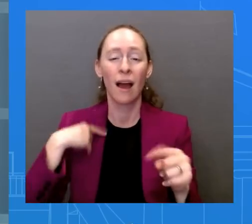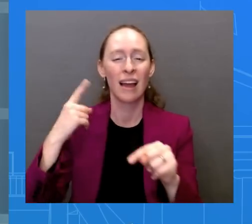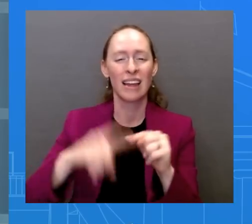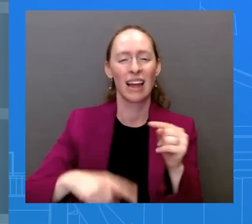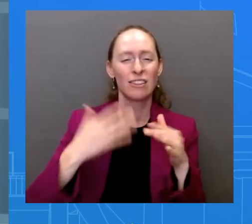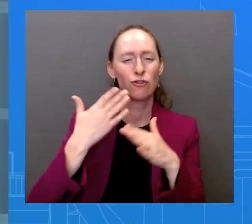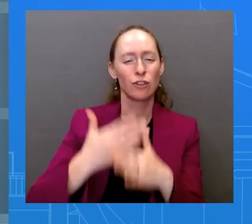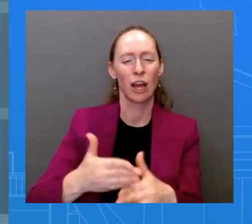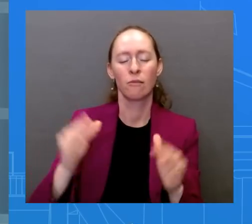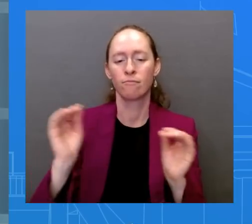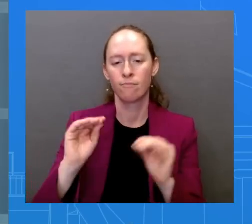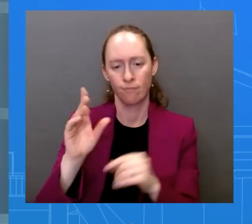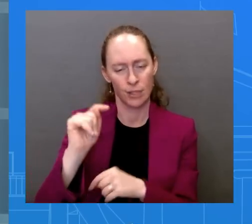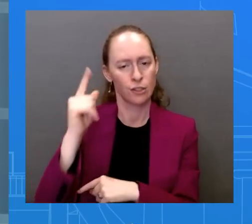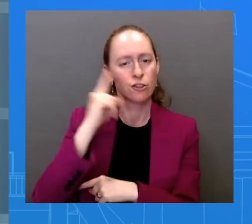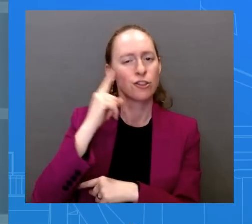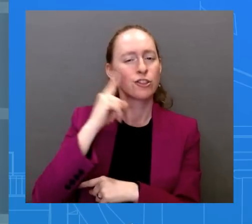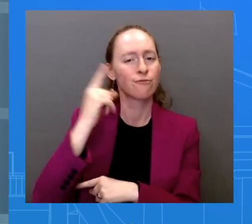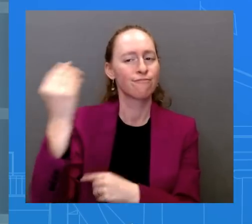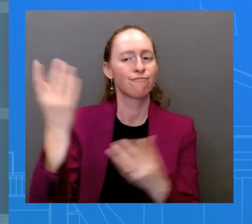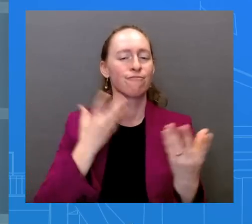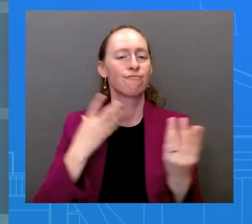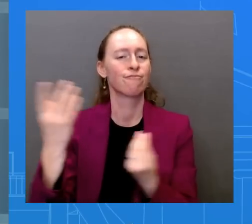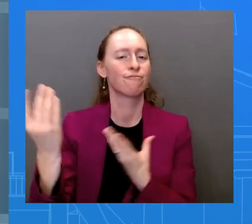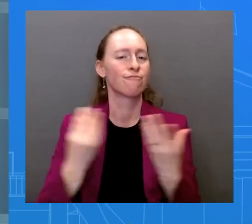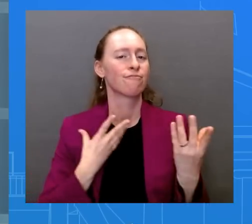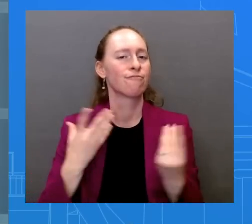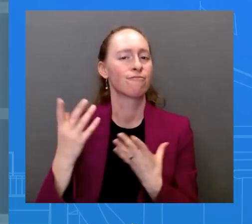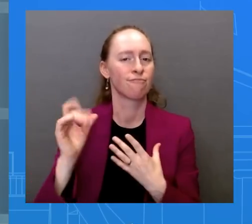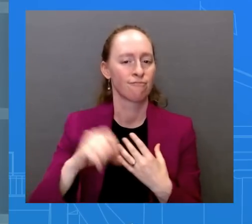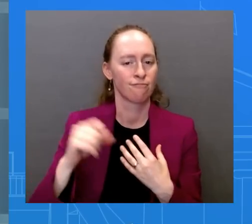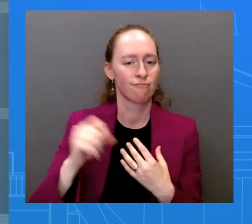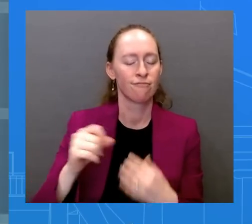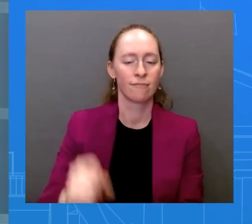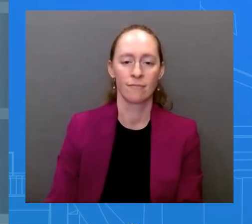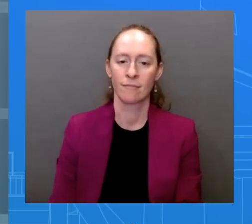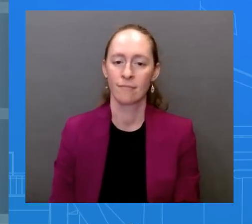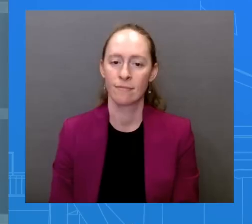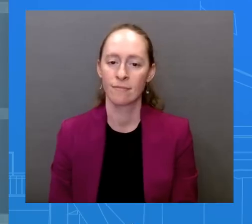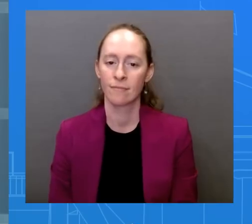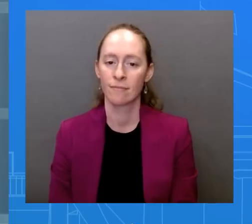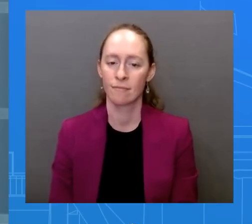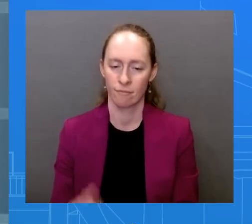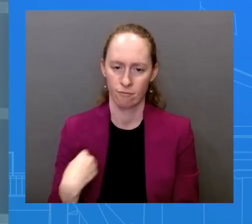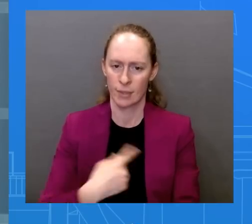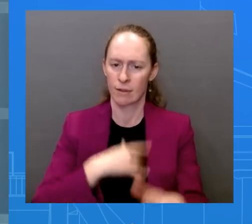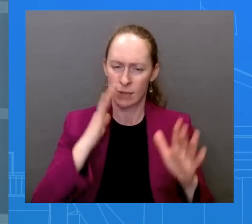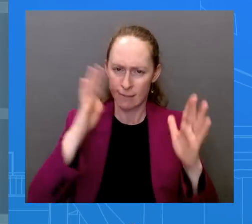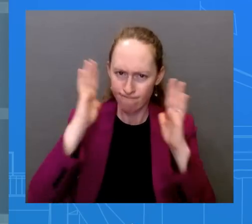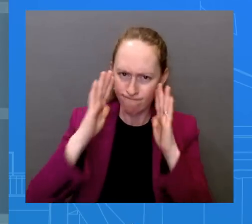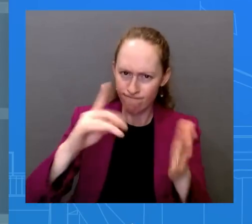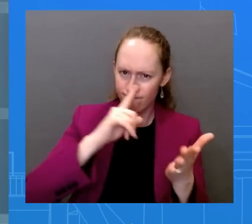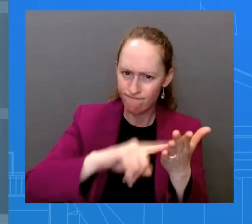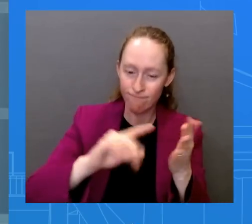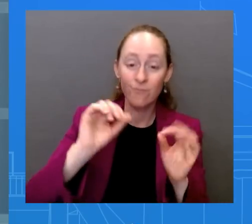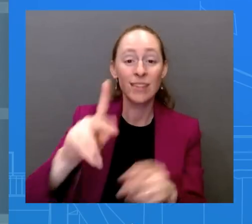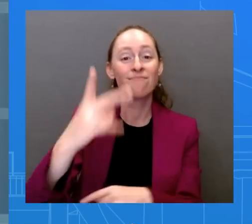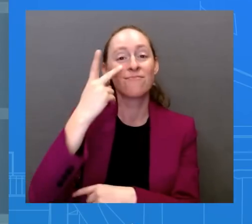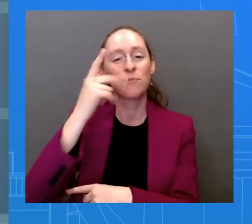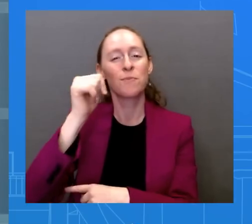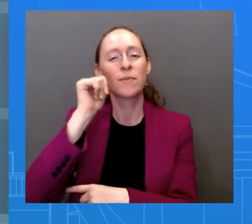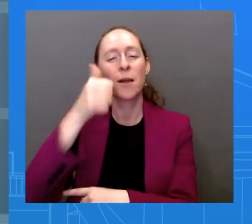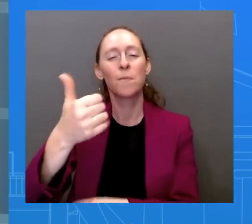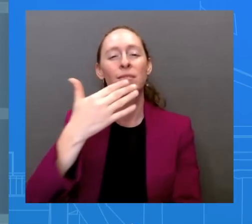these issues, and I can say to you from here that we're going to take a look at them. All right, we'll see you guys tomorrow. Thanks, everybody. Thank you.